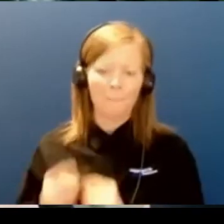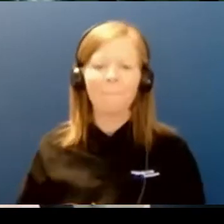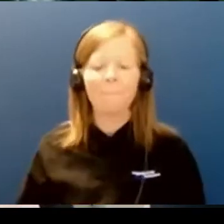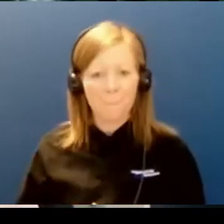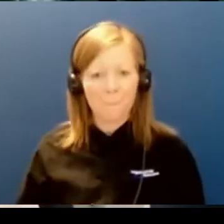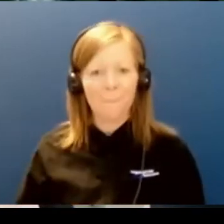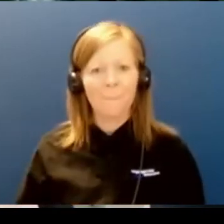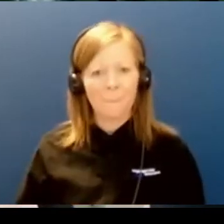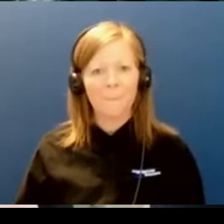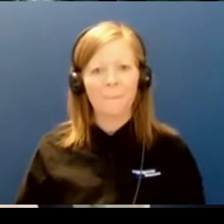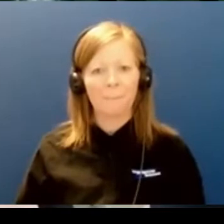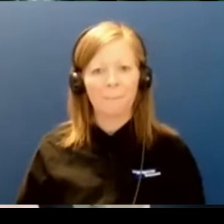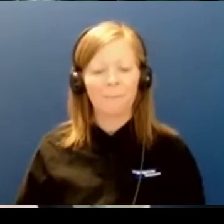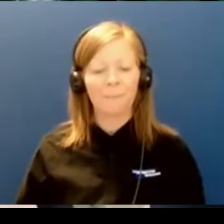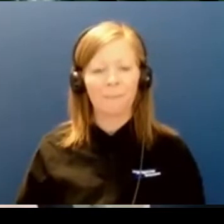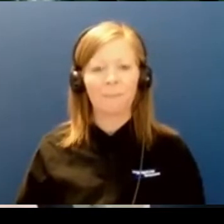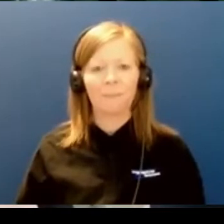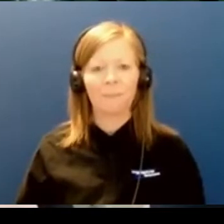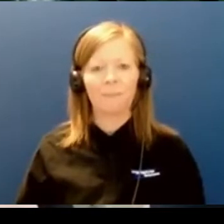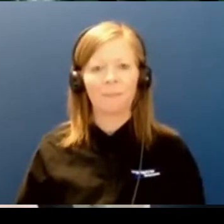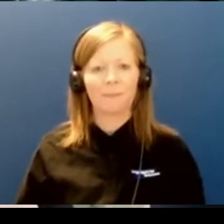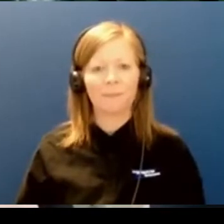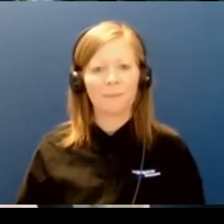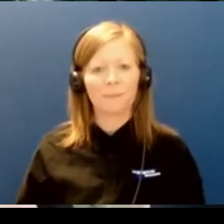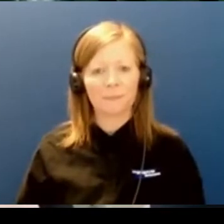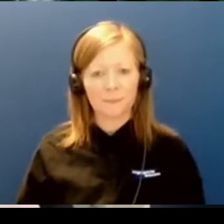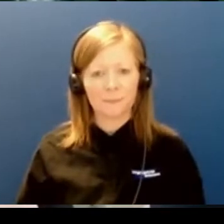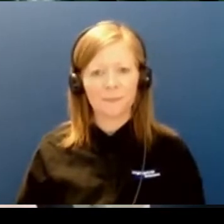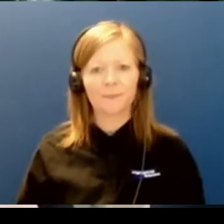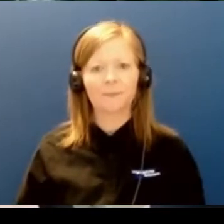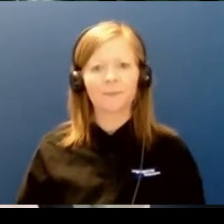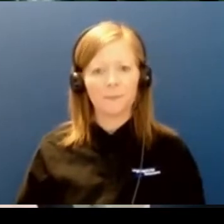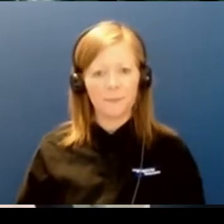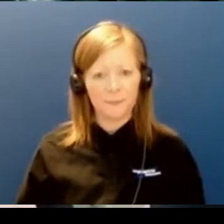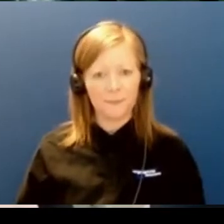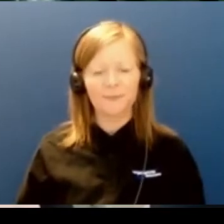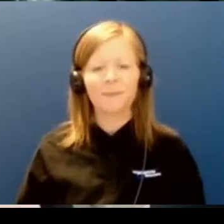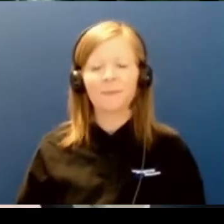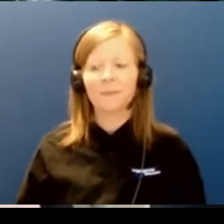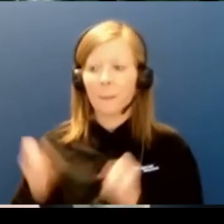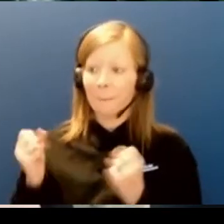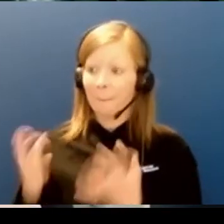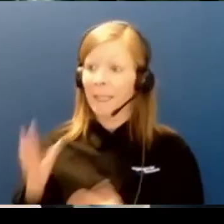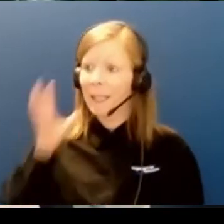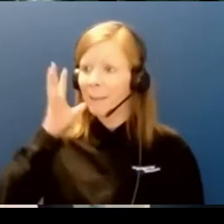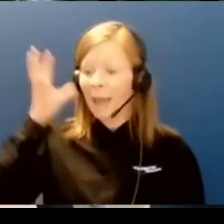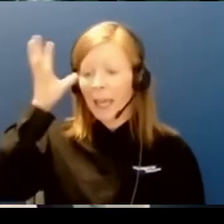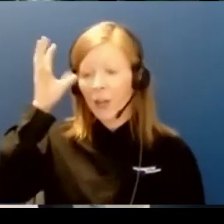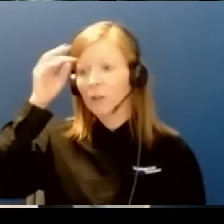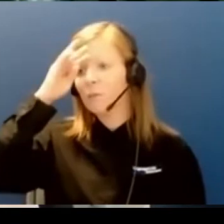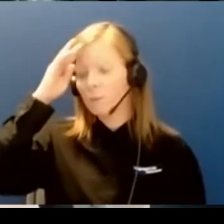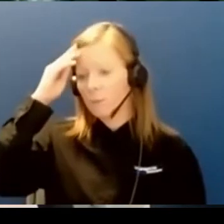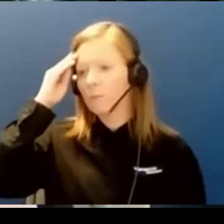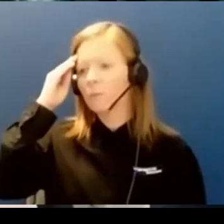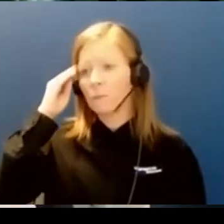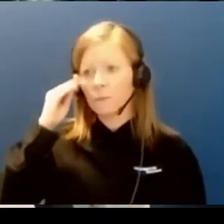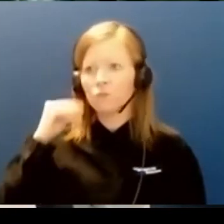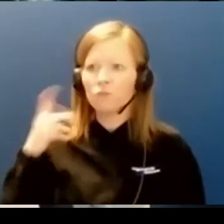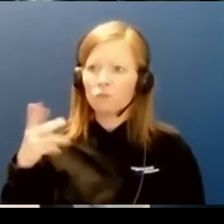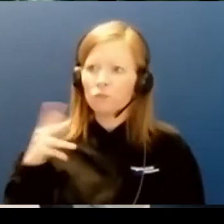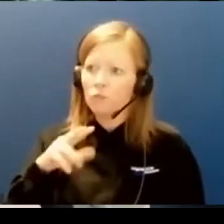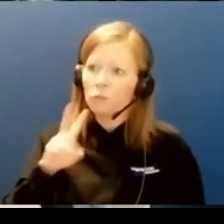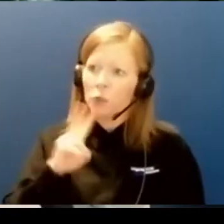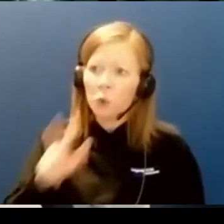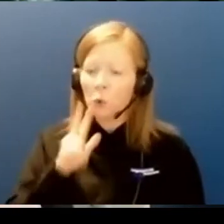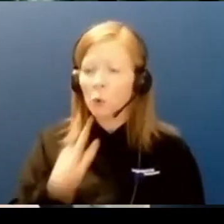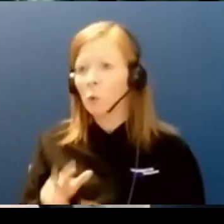So basically, a lot of parents, especially when we get to that toddler age group, they talk about their kids being